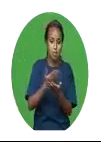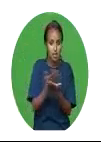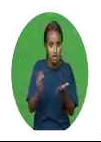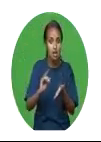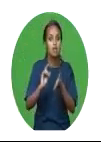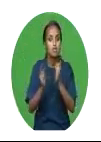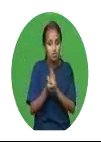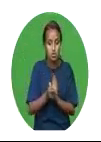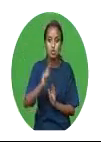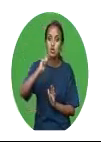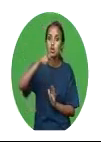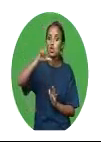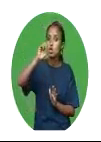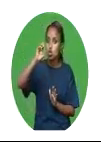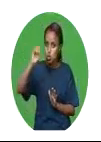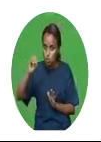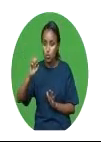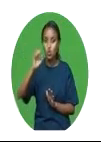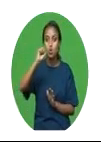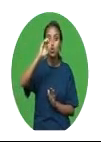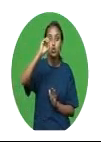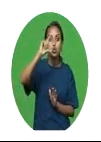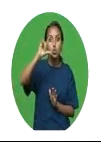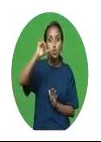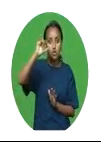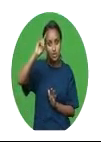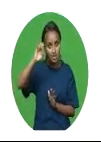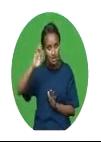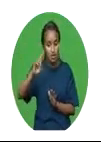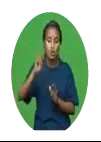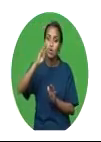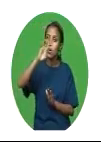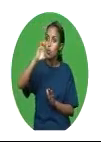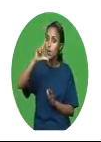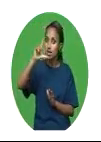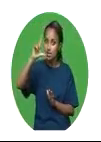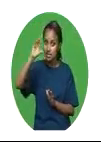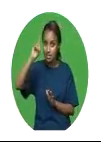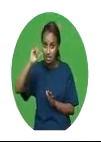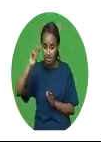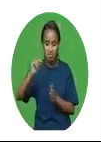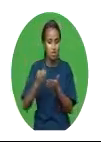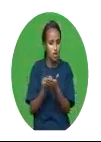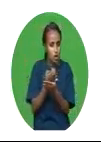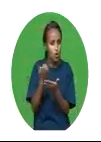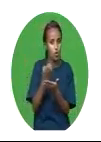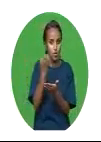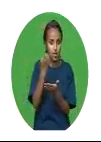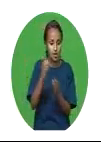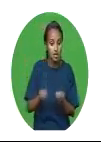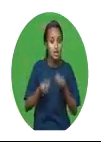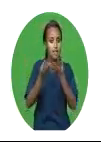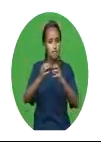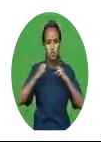as glue, soldering, welding, and riveting economically and give